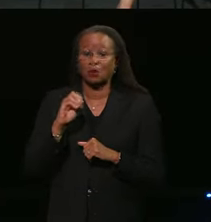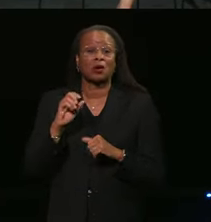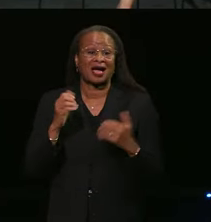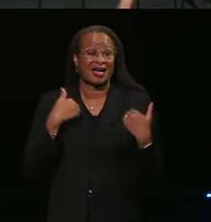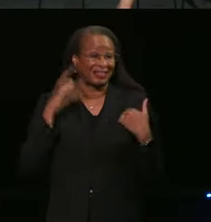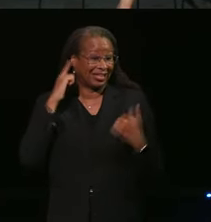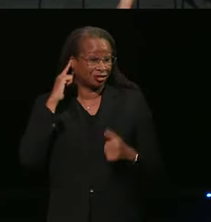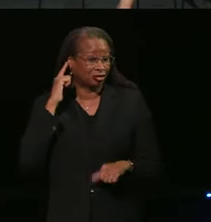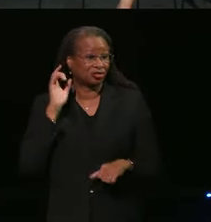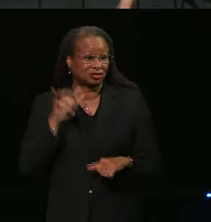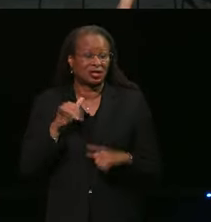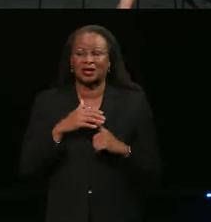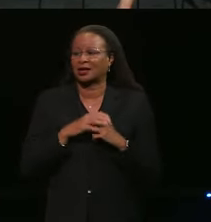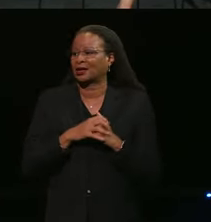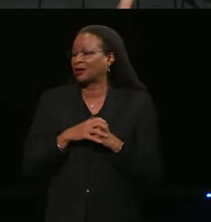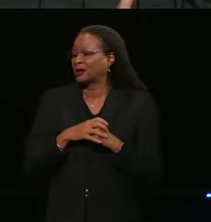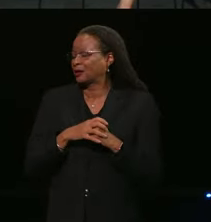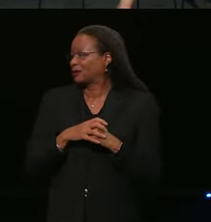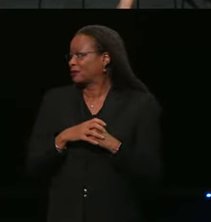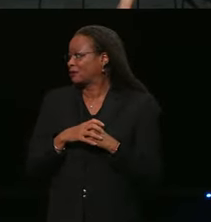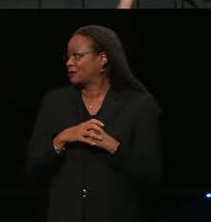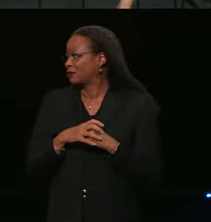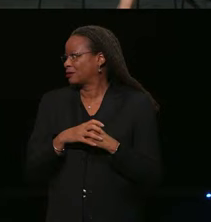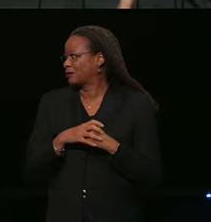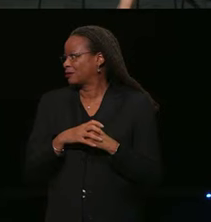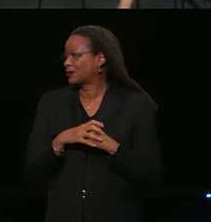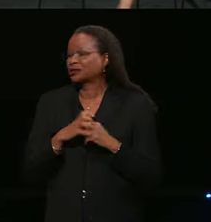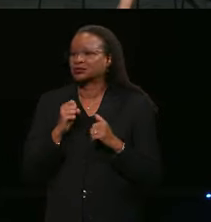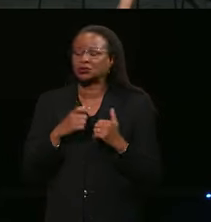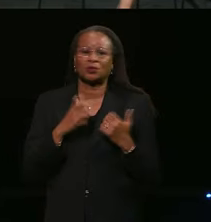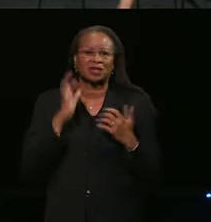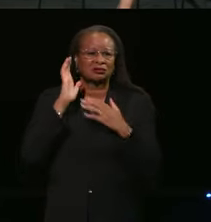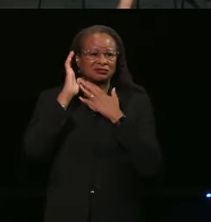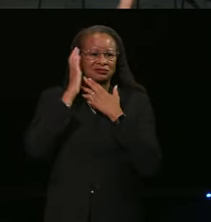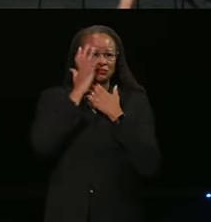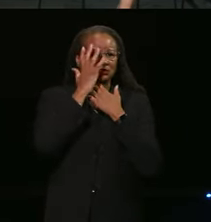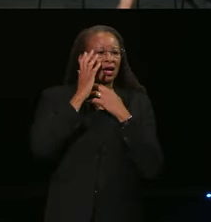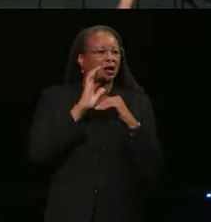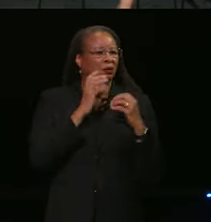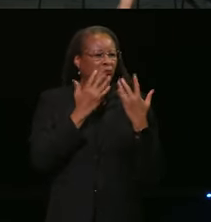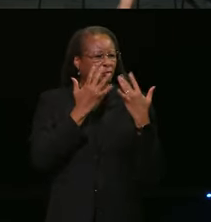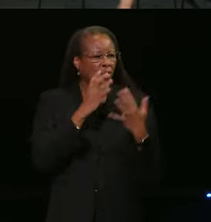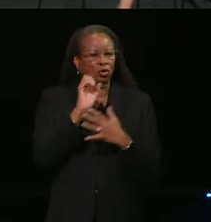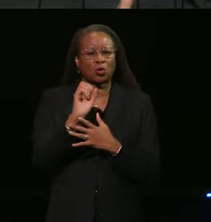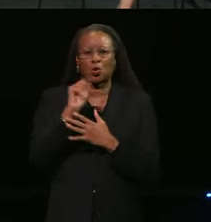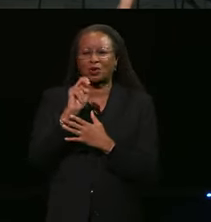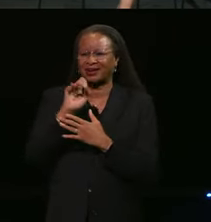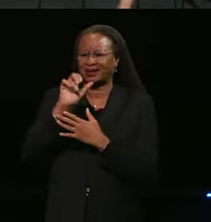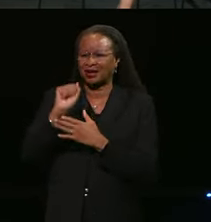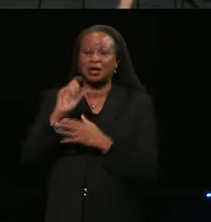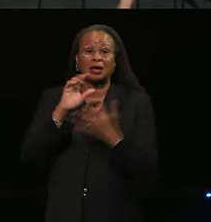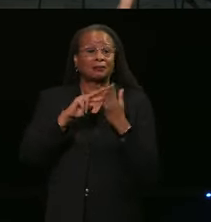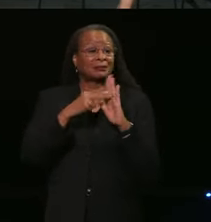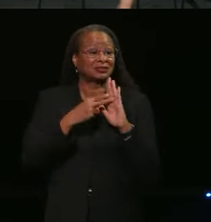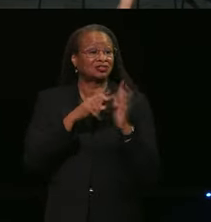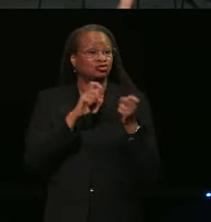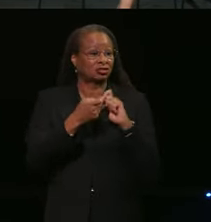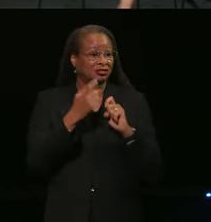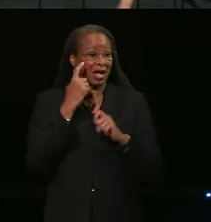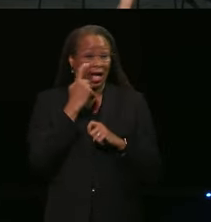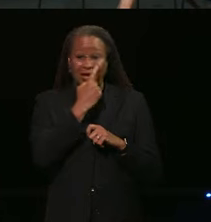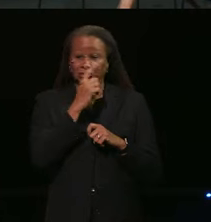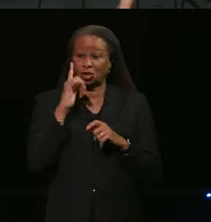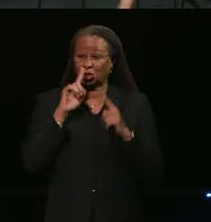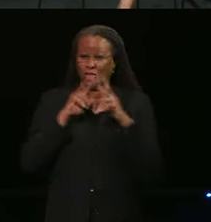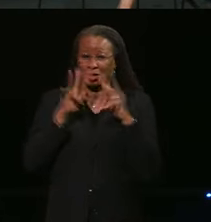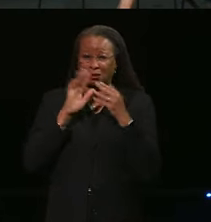wearing the contact lenses that are like burned corneas, which was like really like, really effective. Mm.